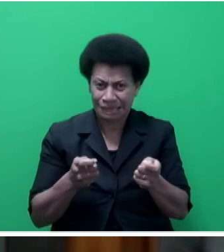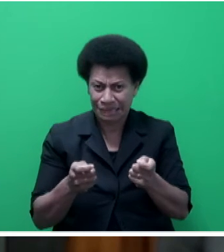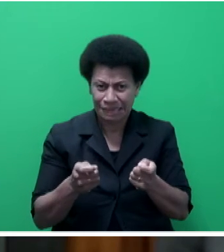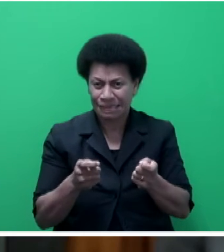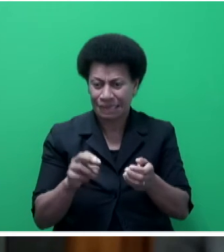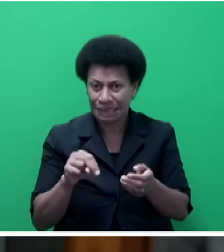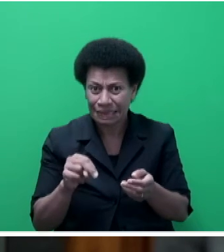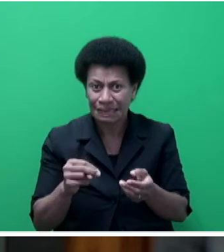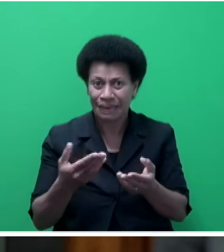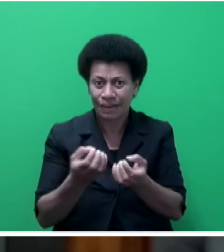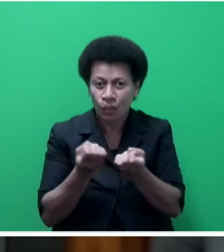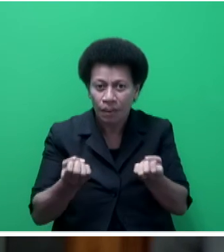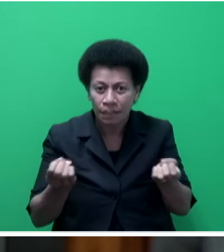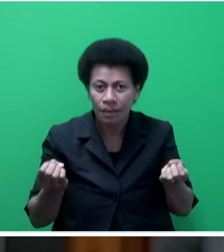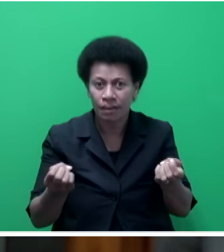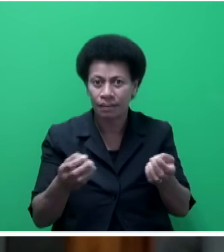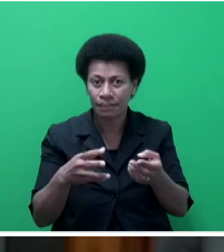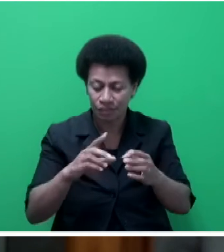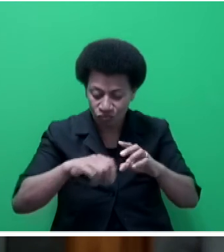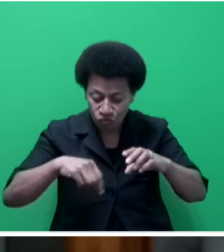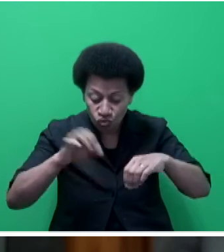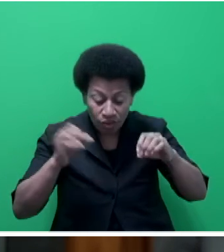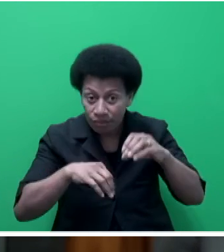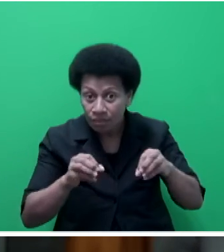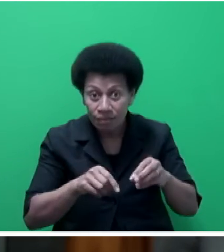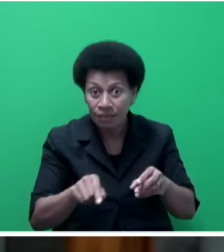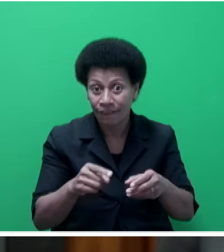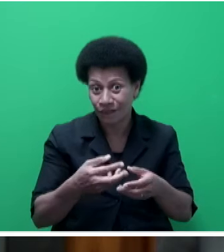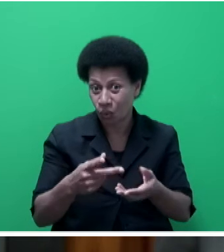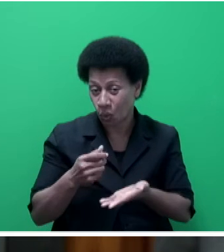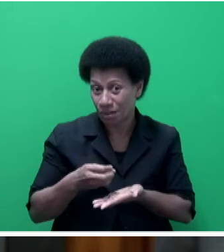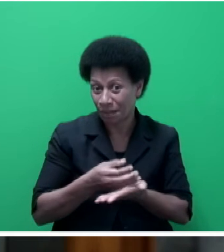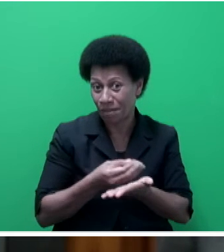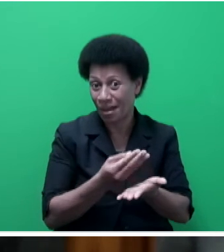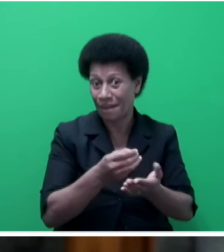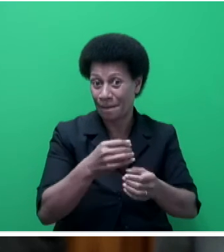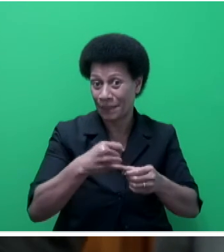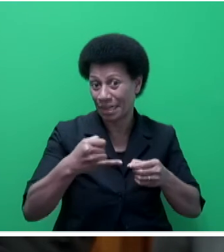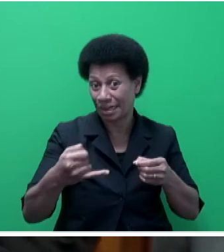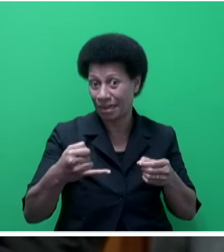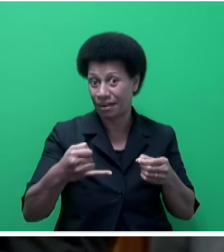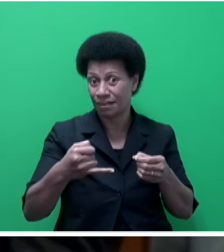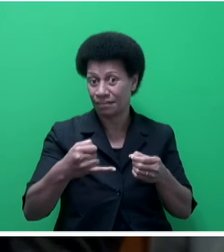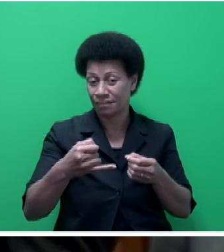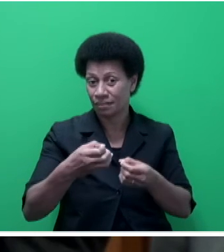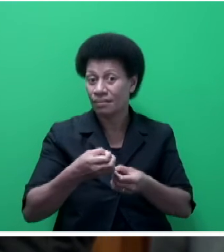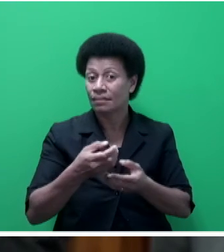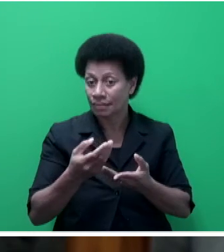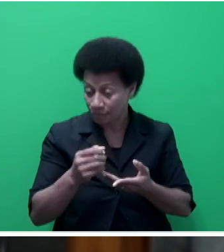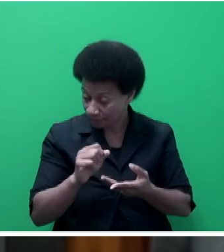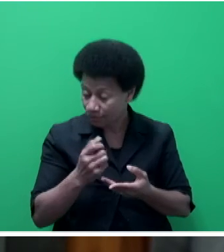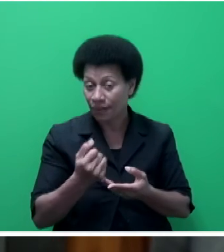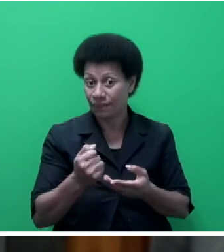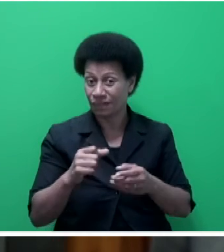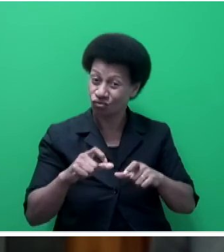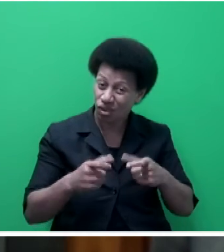needed adequately, sorted due to the global disruption of supply chain for medical equipment and appliances. But despite all that, the ministry